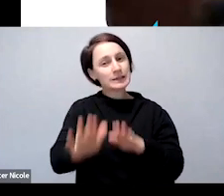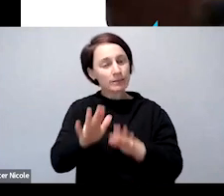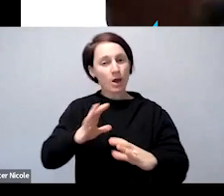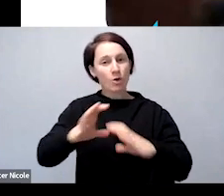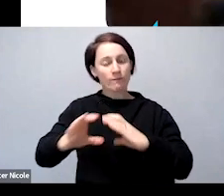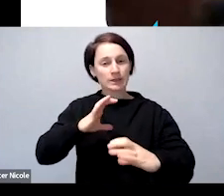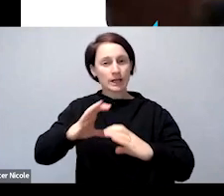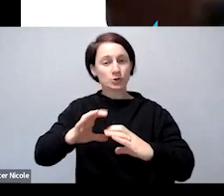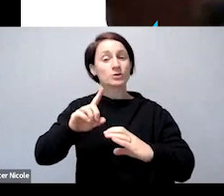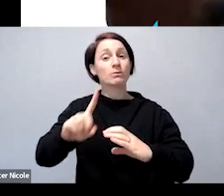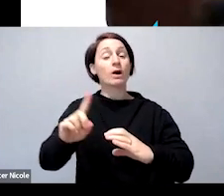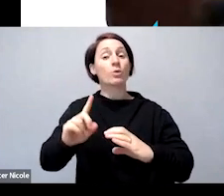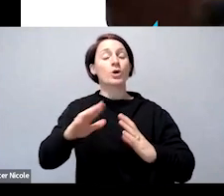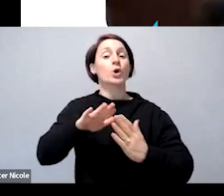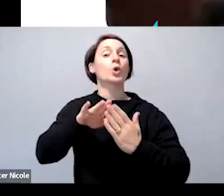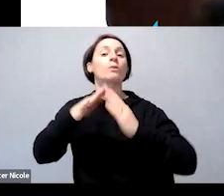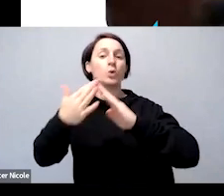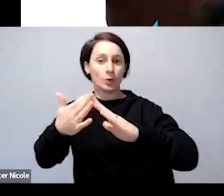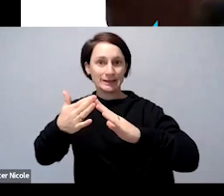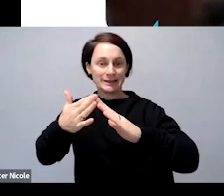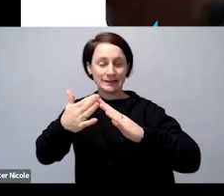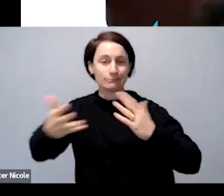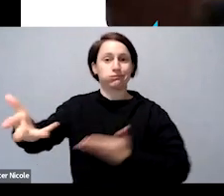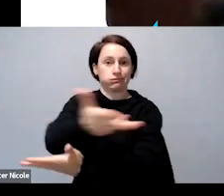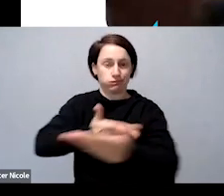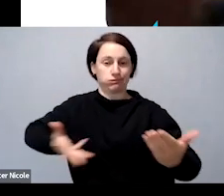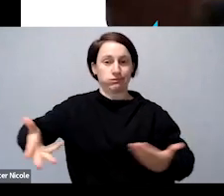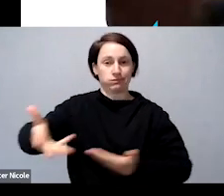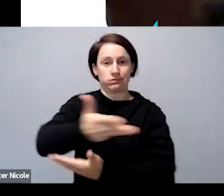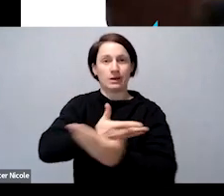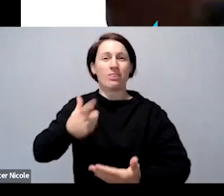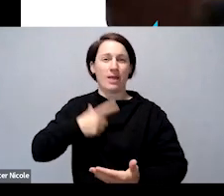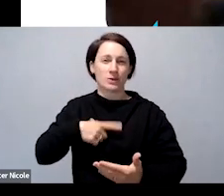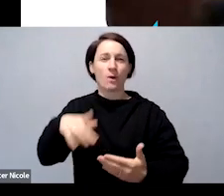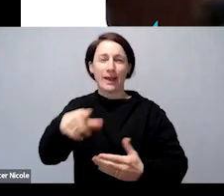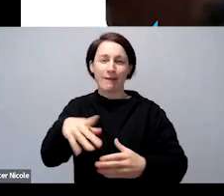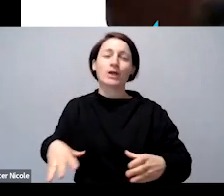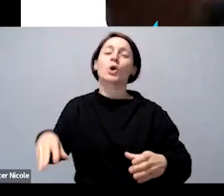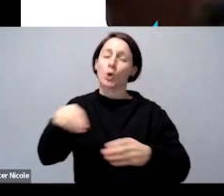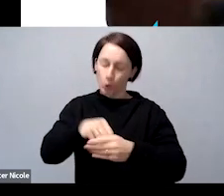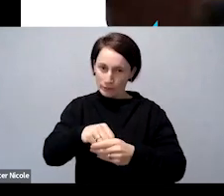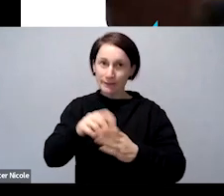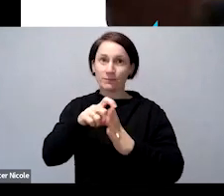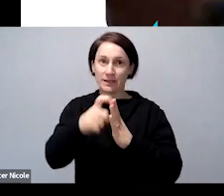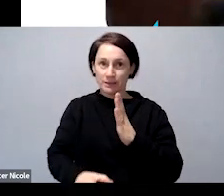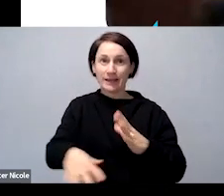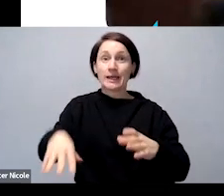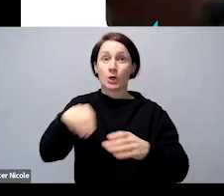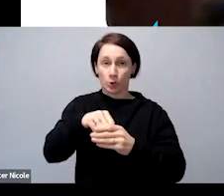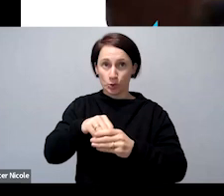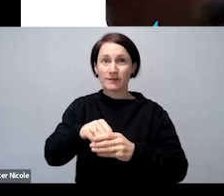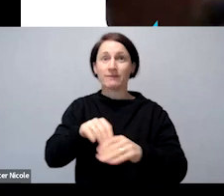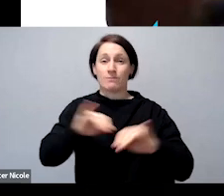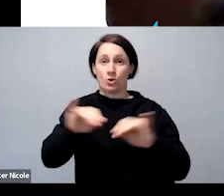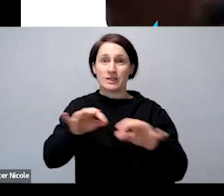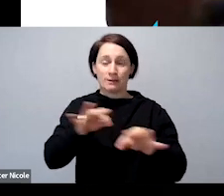conversation, but at a community level. And that's disability inclusive emergency planning. So disability inclusive emergency planning forums are